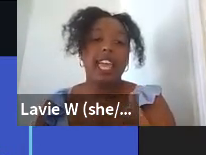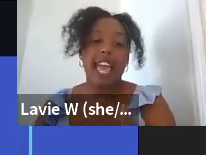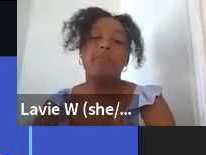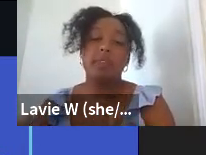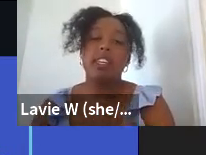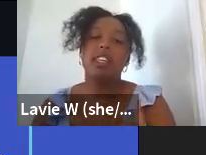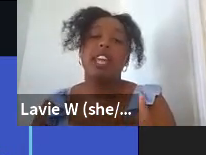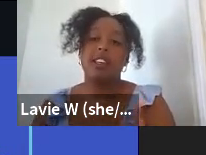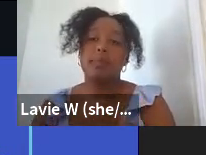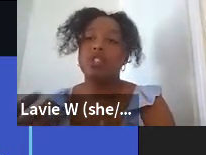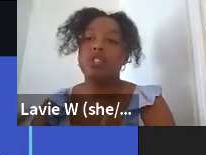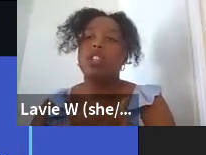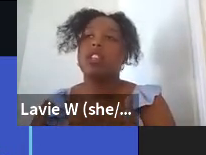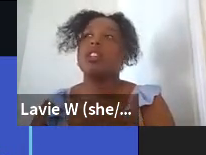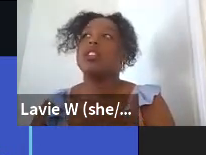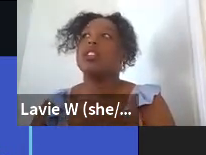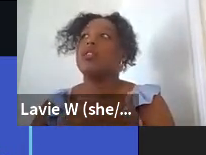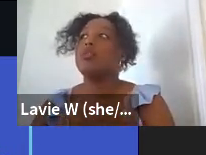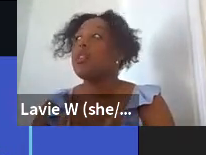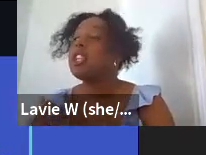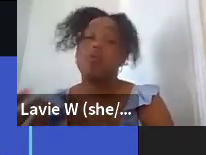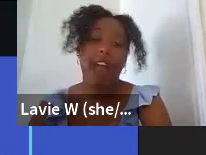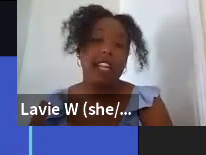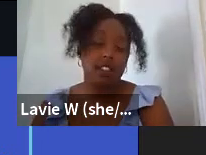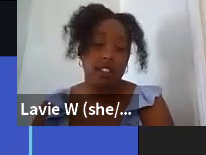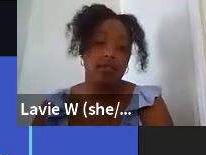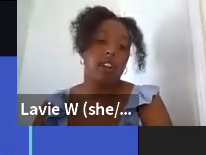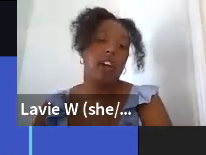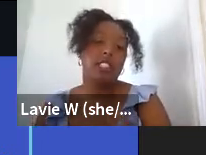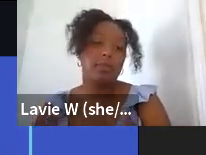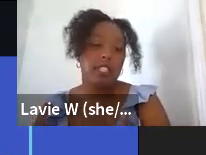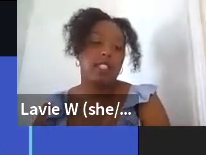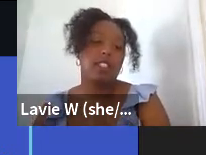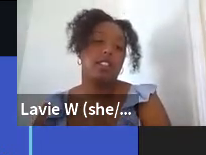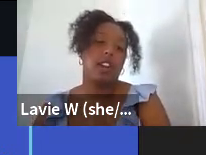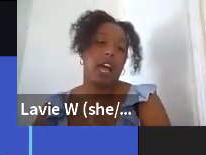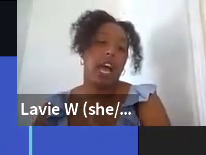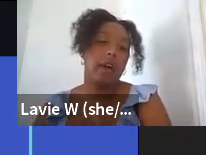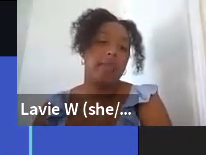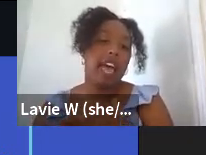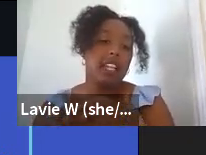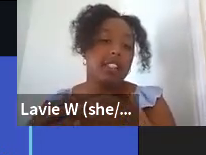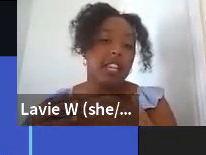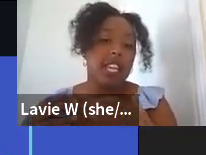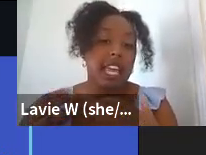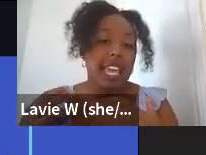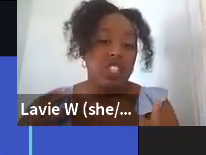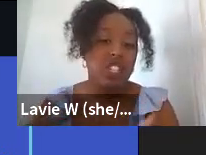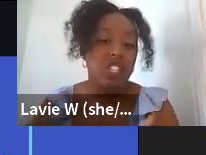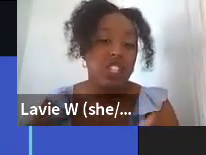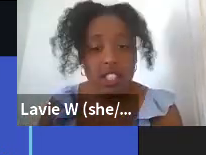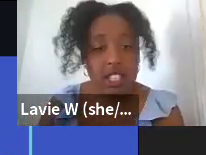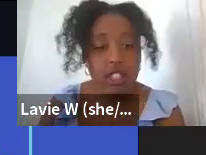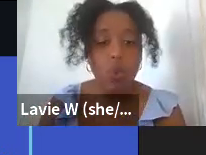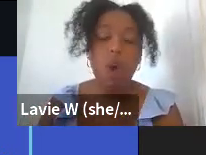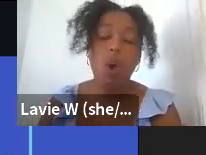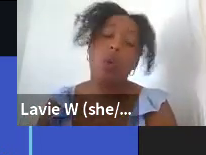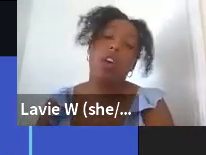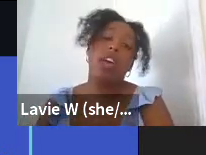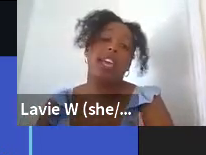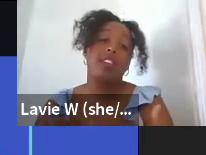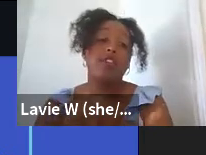art can be, as I mentioned, really radical art spaces, and it can challenge the status